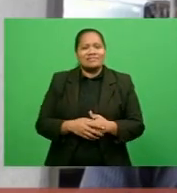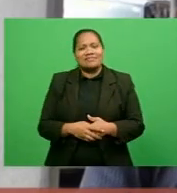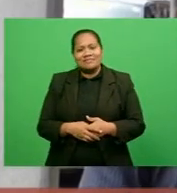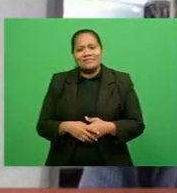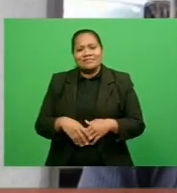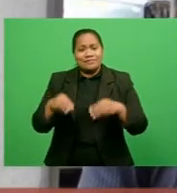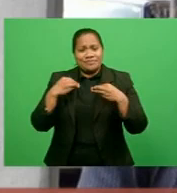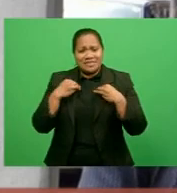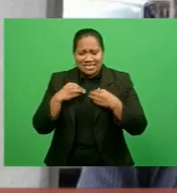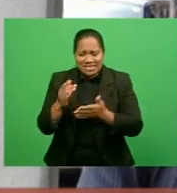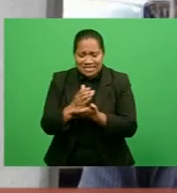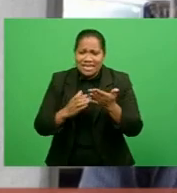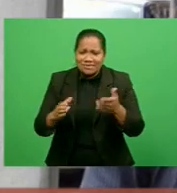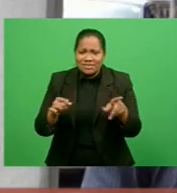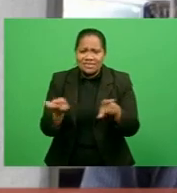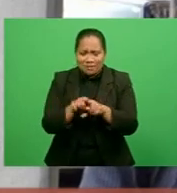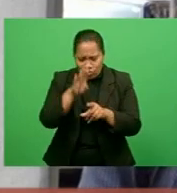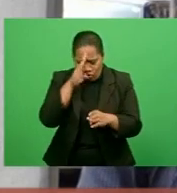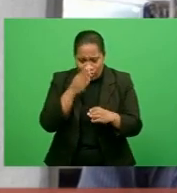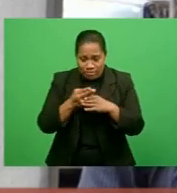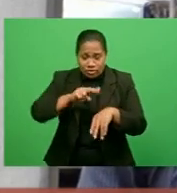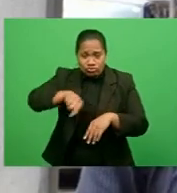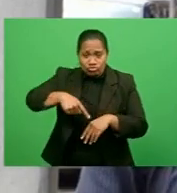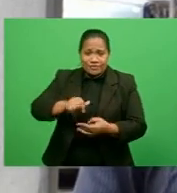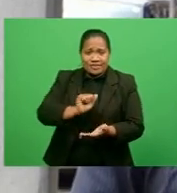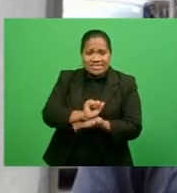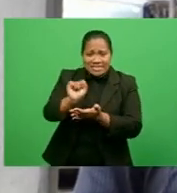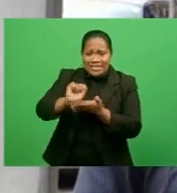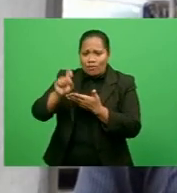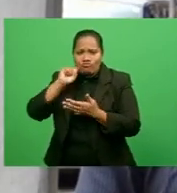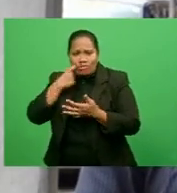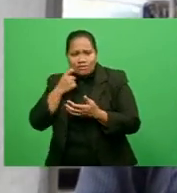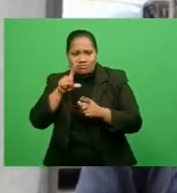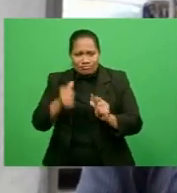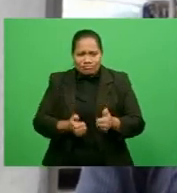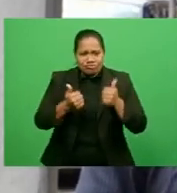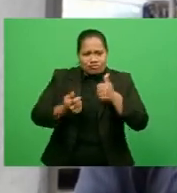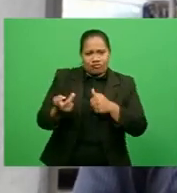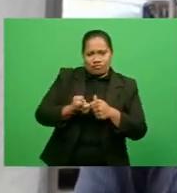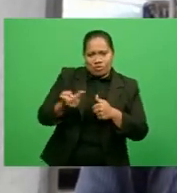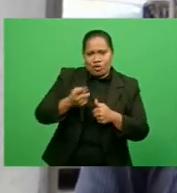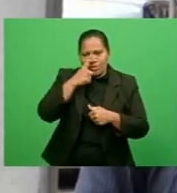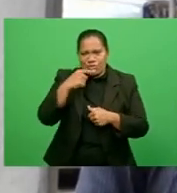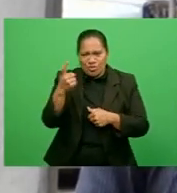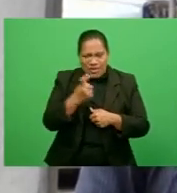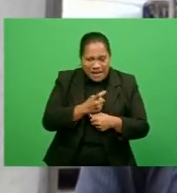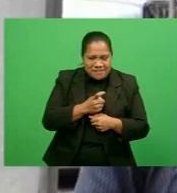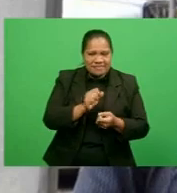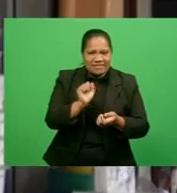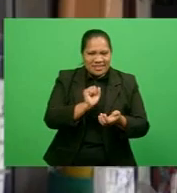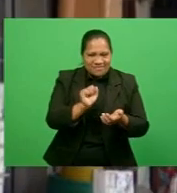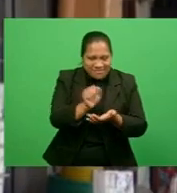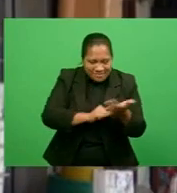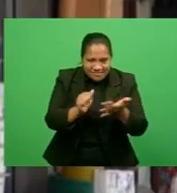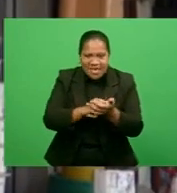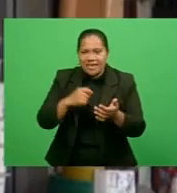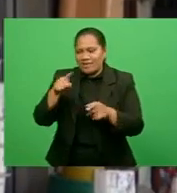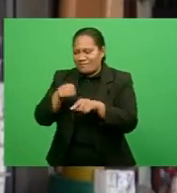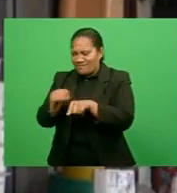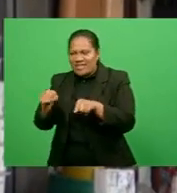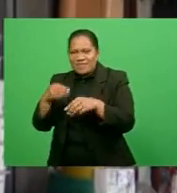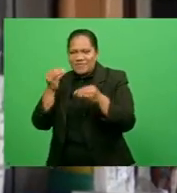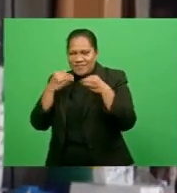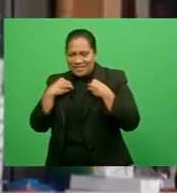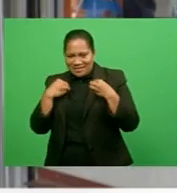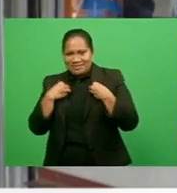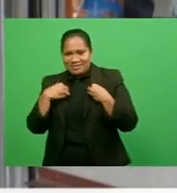alike hopes that the SUVA on sale will bode well for both parties and boost economic activity within the CBD area. The hustle and